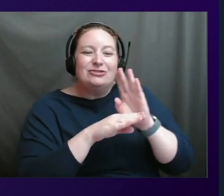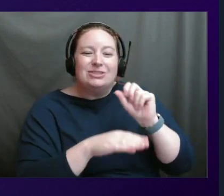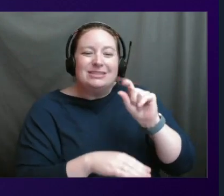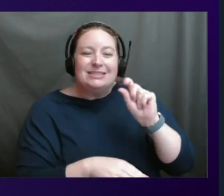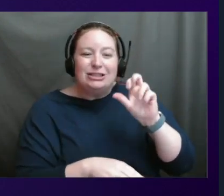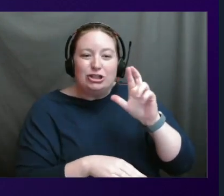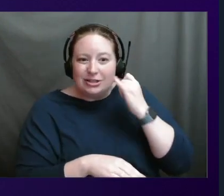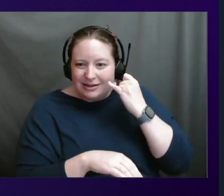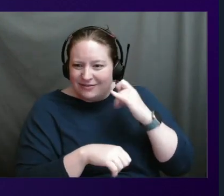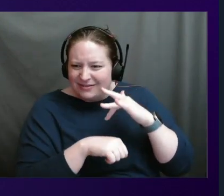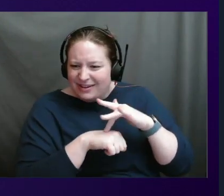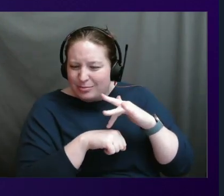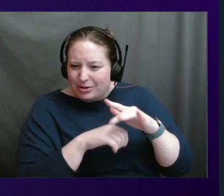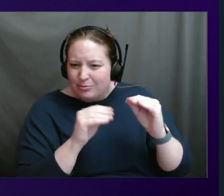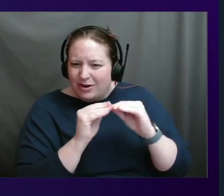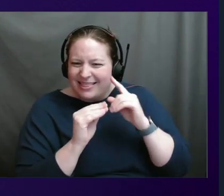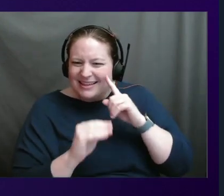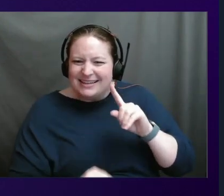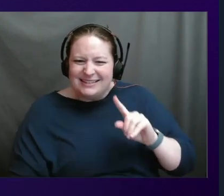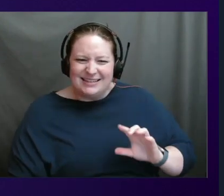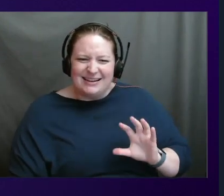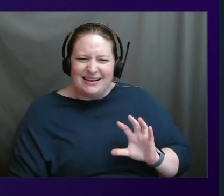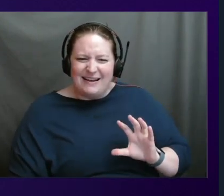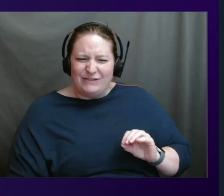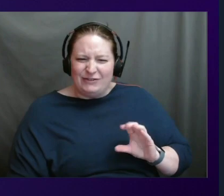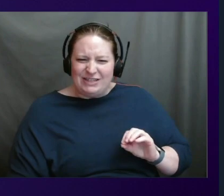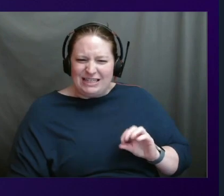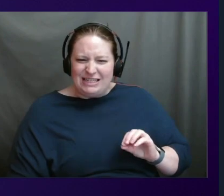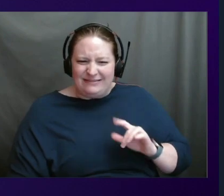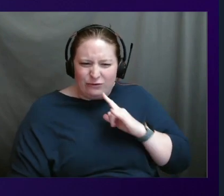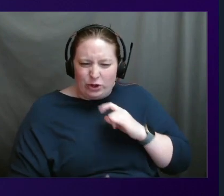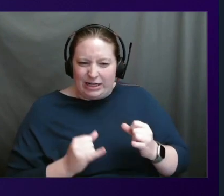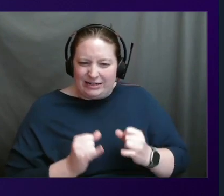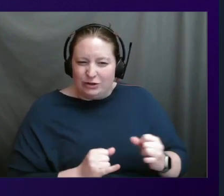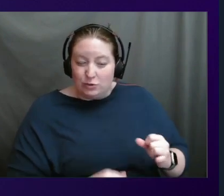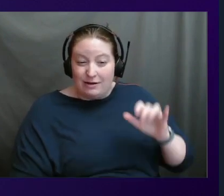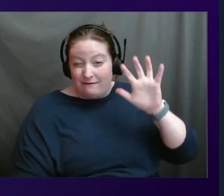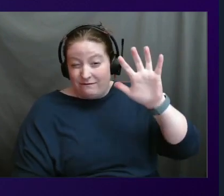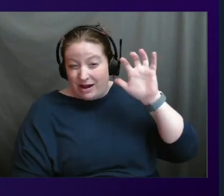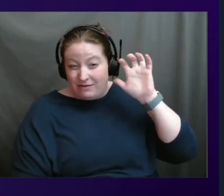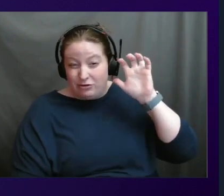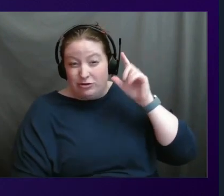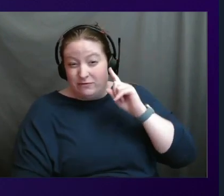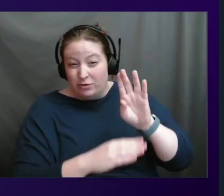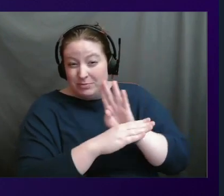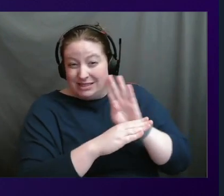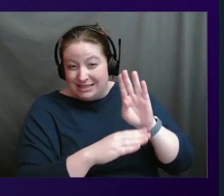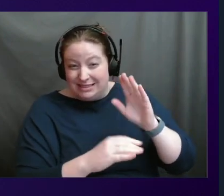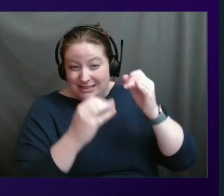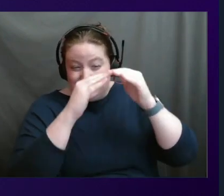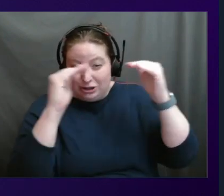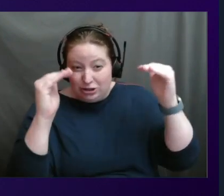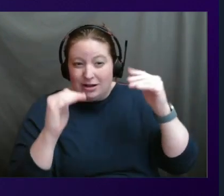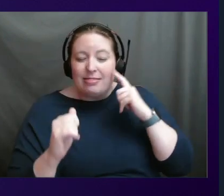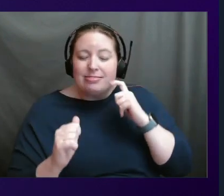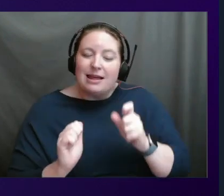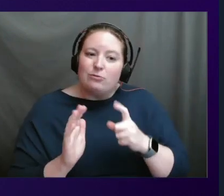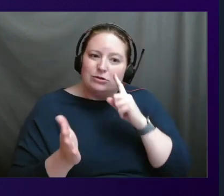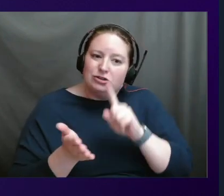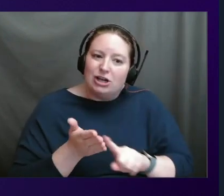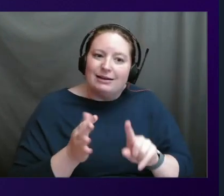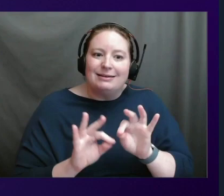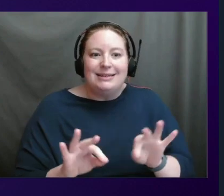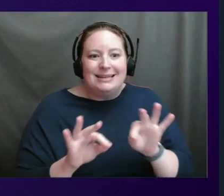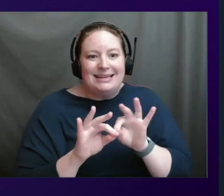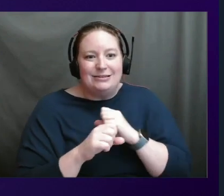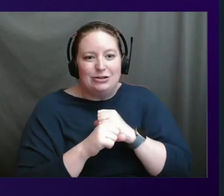believe it's 50 on individual and 500 on the professional tier. And this really will go through and check lots of key security failures. So are you hard coding